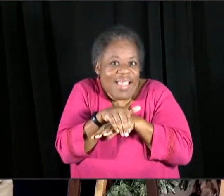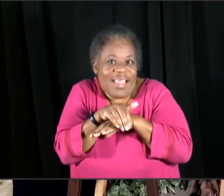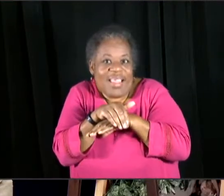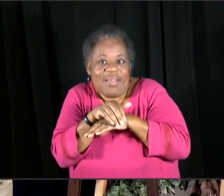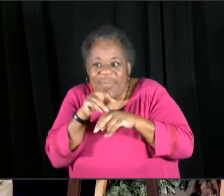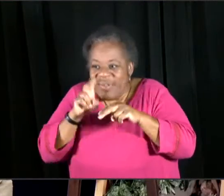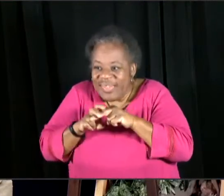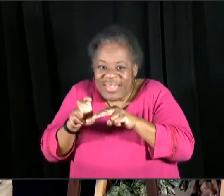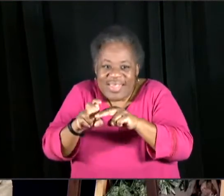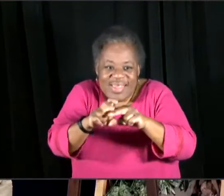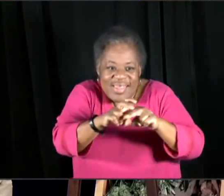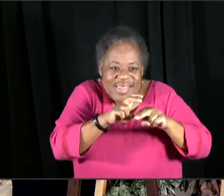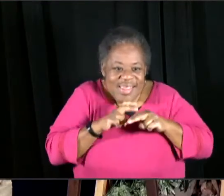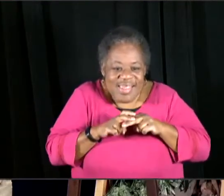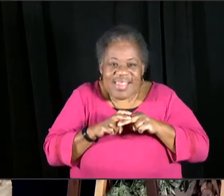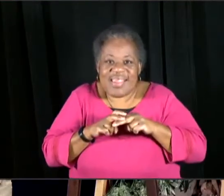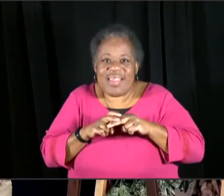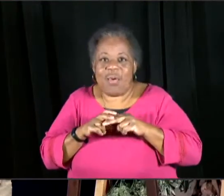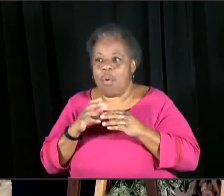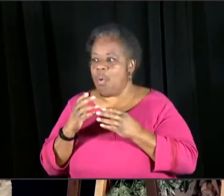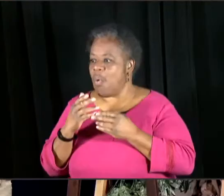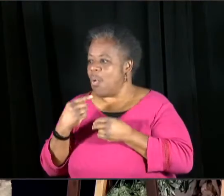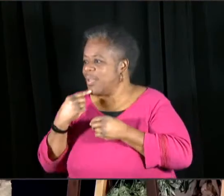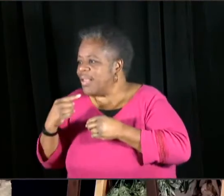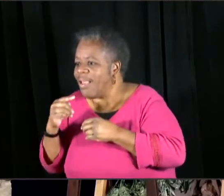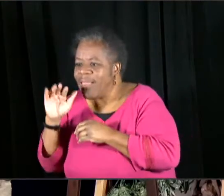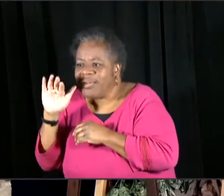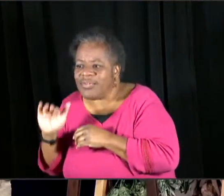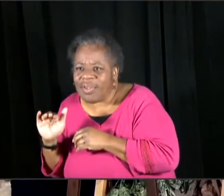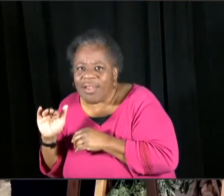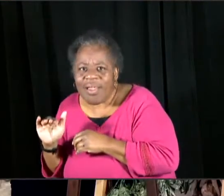or at the bedside of a child or someone who is sick?